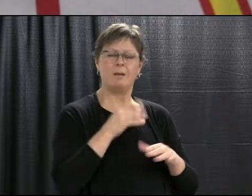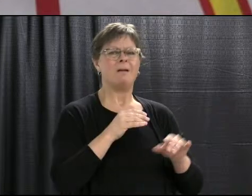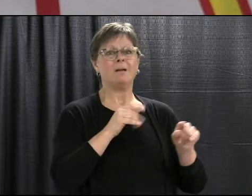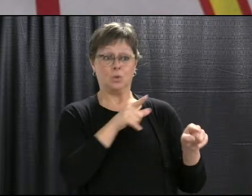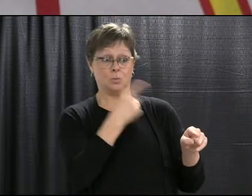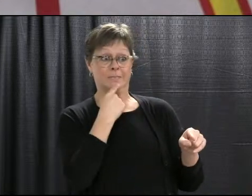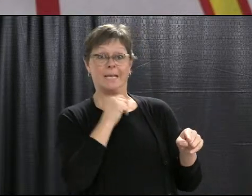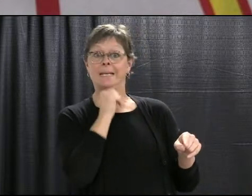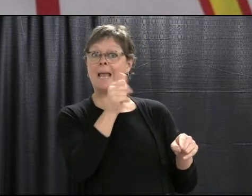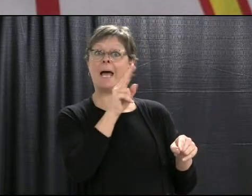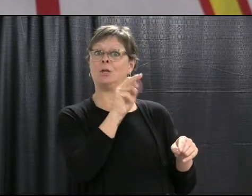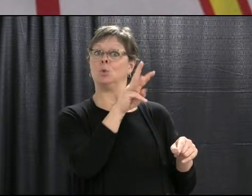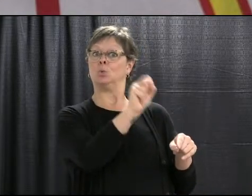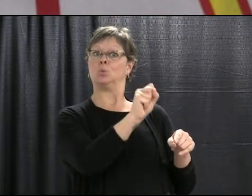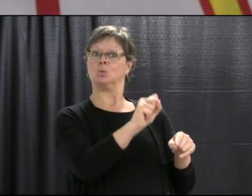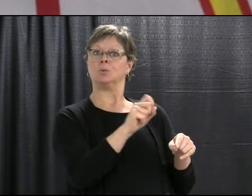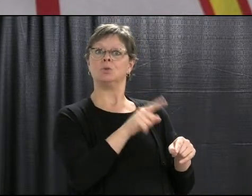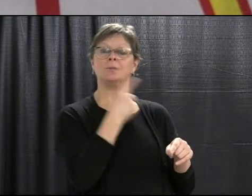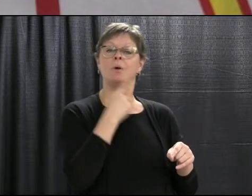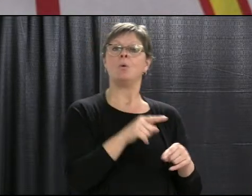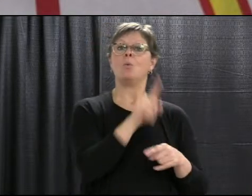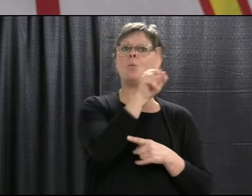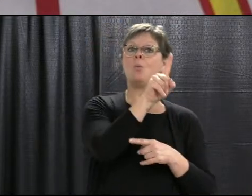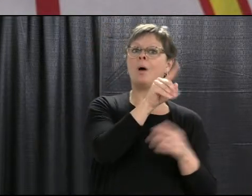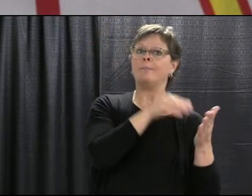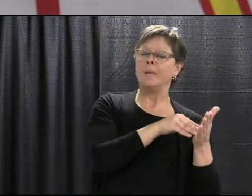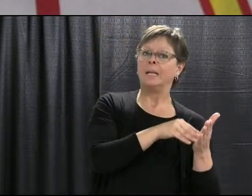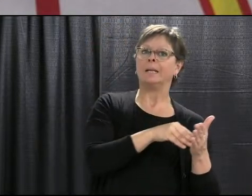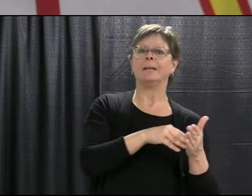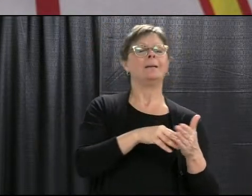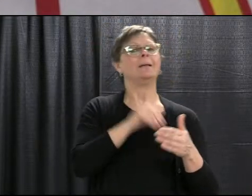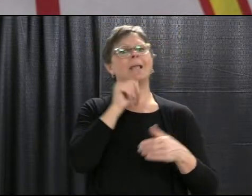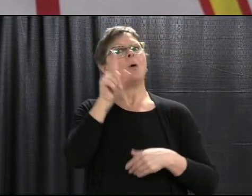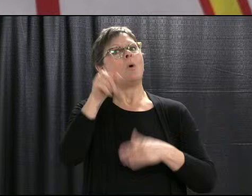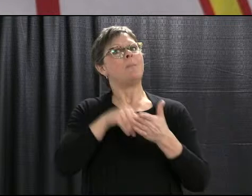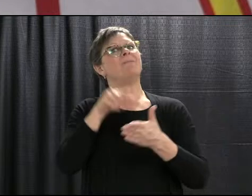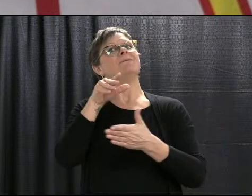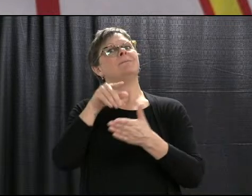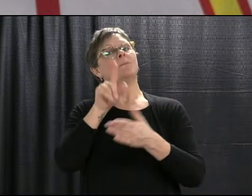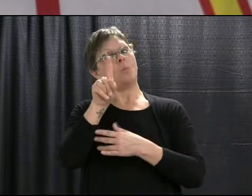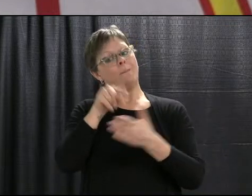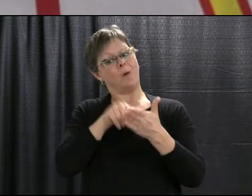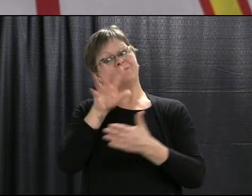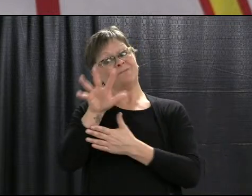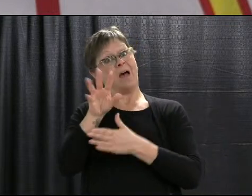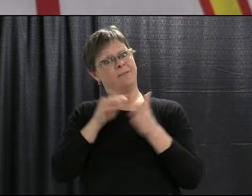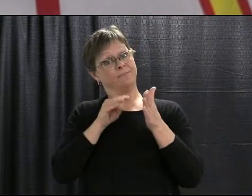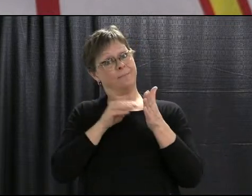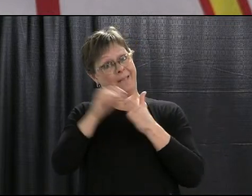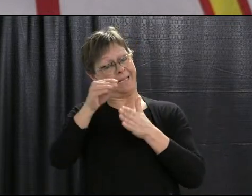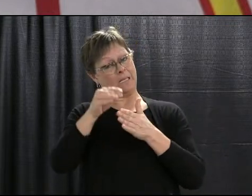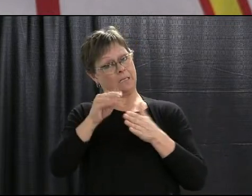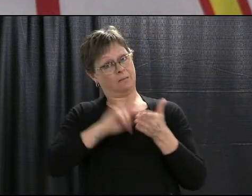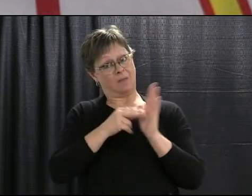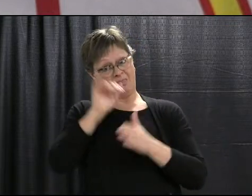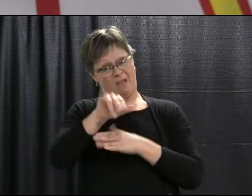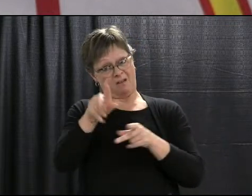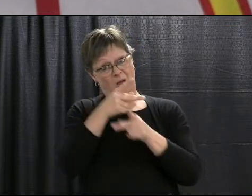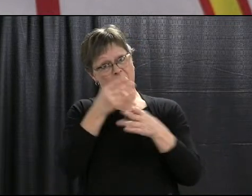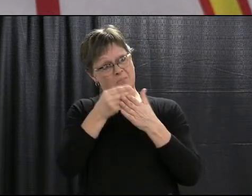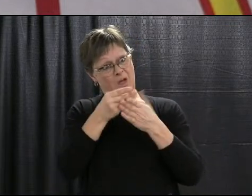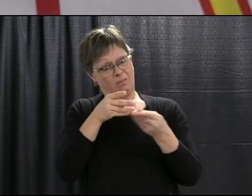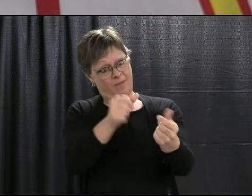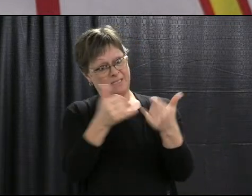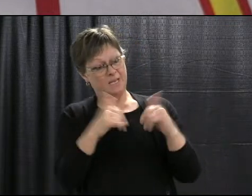think, was the 1 million versus 35 million over a span of time that wasn't even a year. So is that money still being spent, that kind of money? Well, so